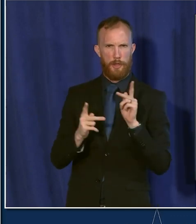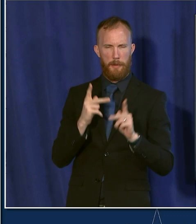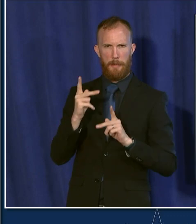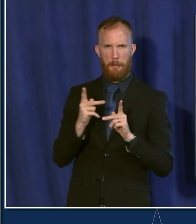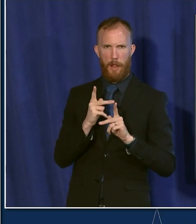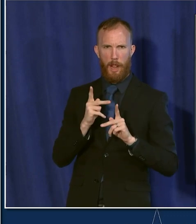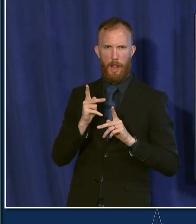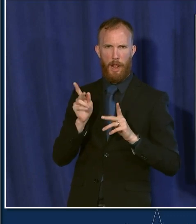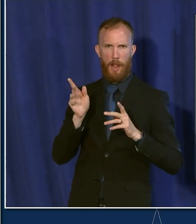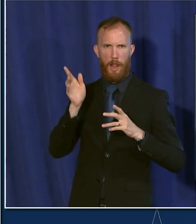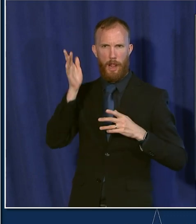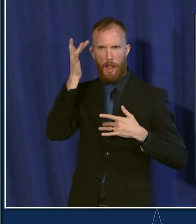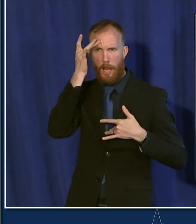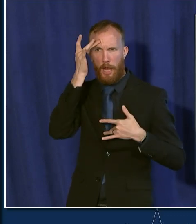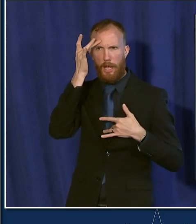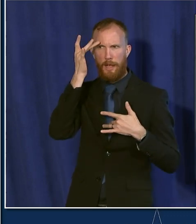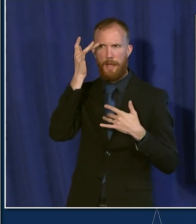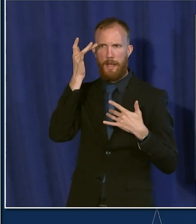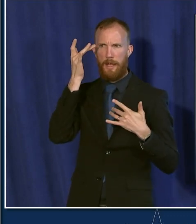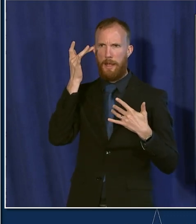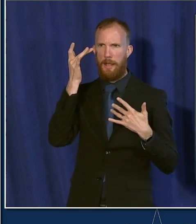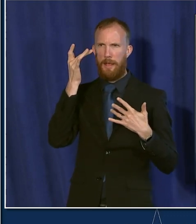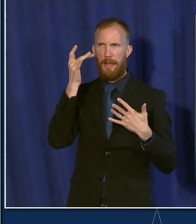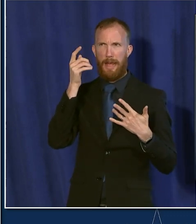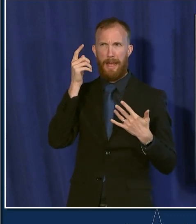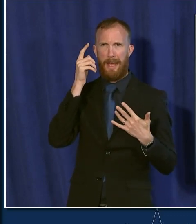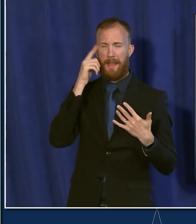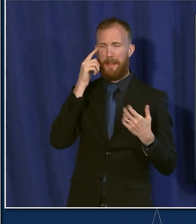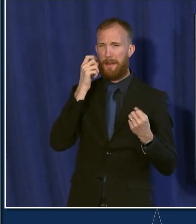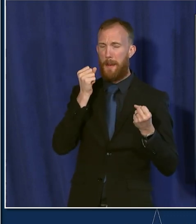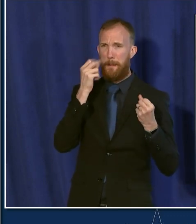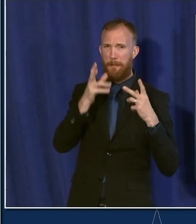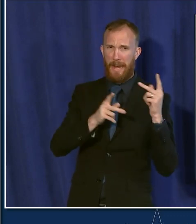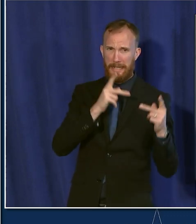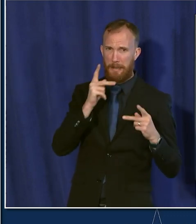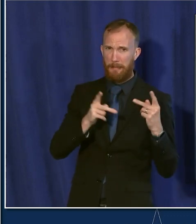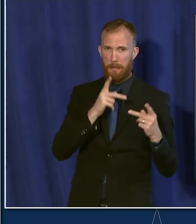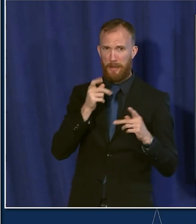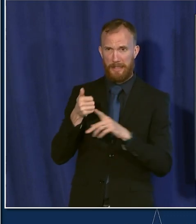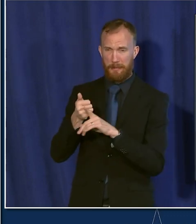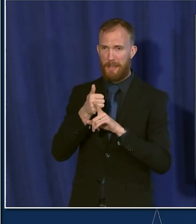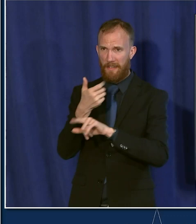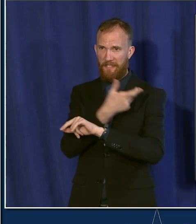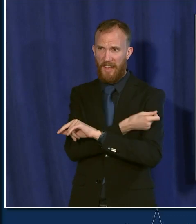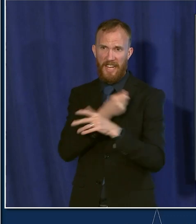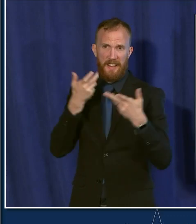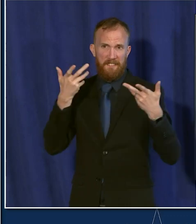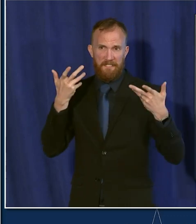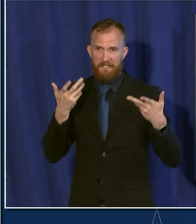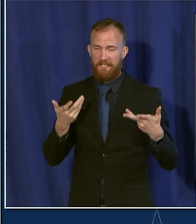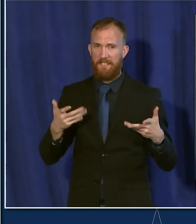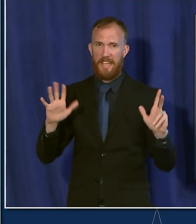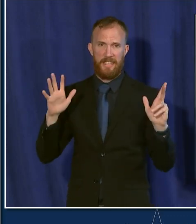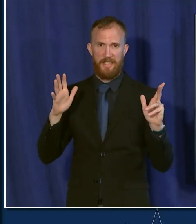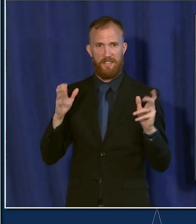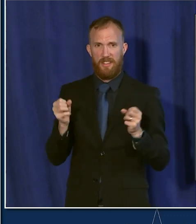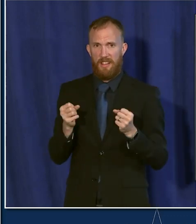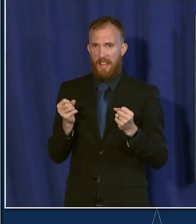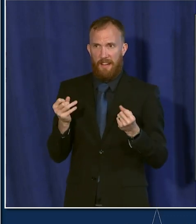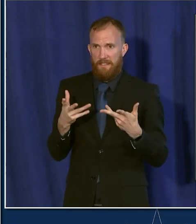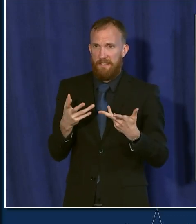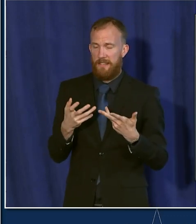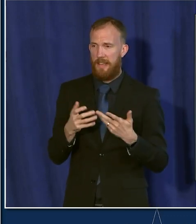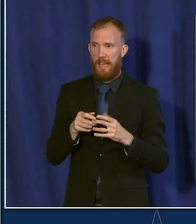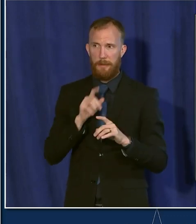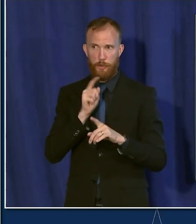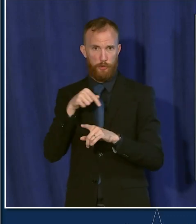of hundreds of people at this point, were already vaccinated. It was a super spreader event. It was a cluster. I mean, I'm sure you know the epidemiology of what happened